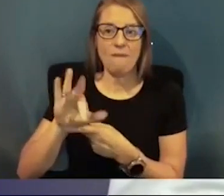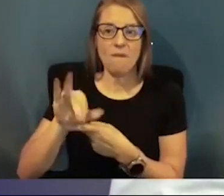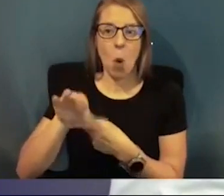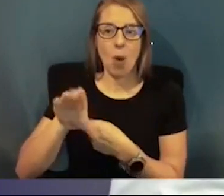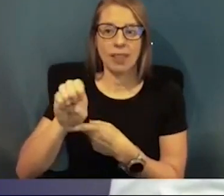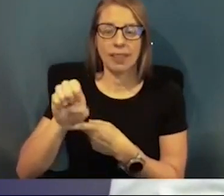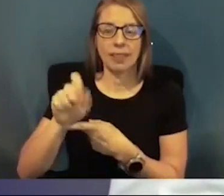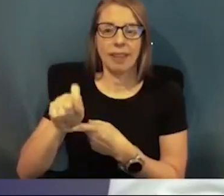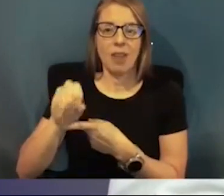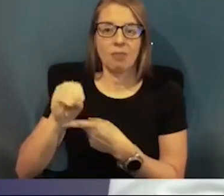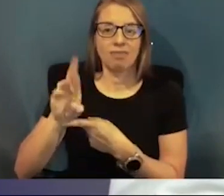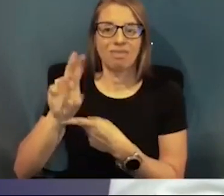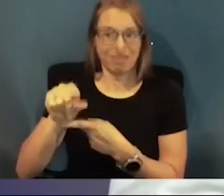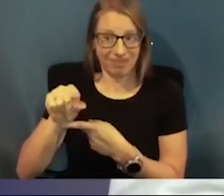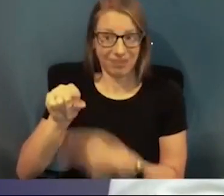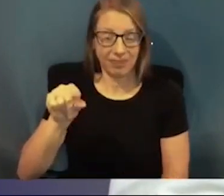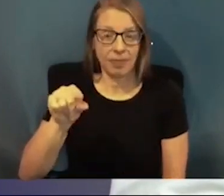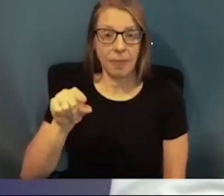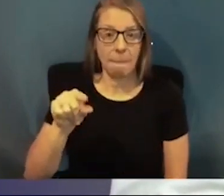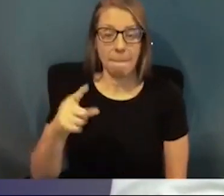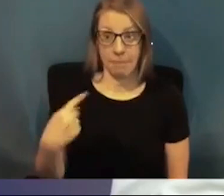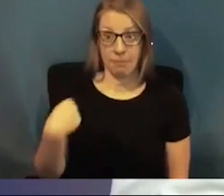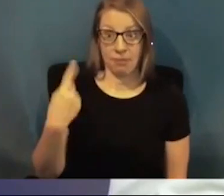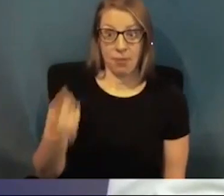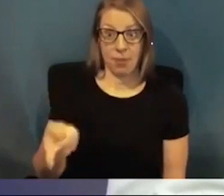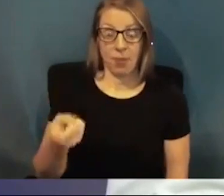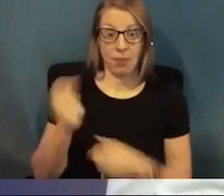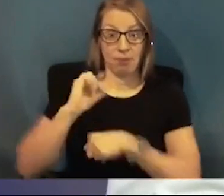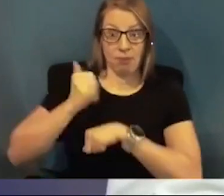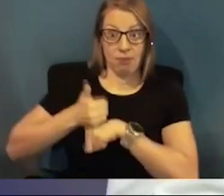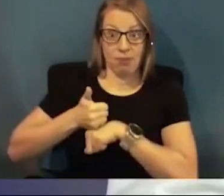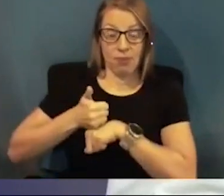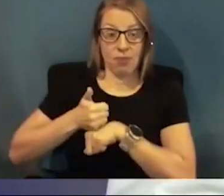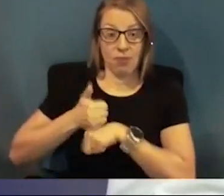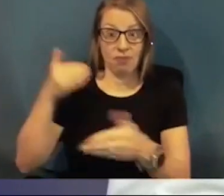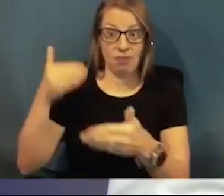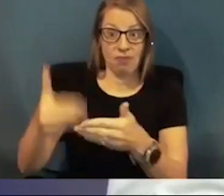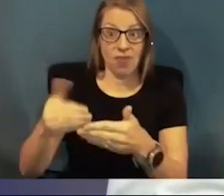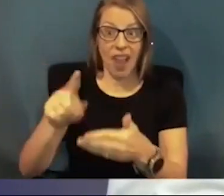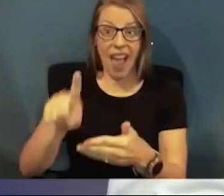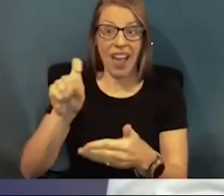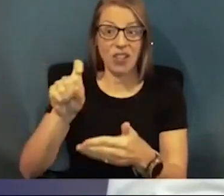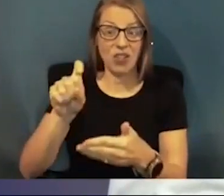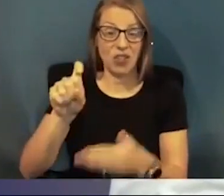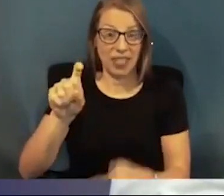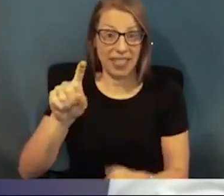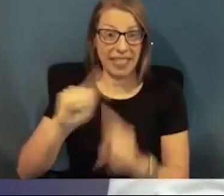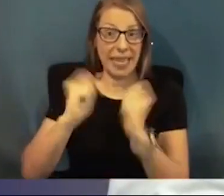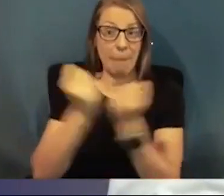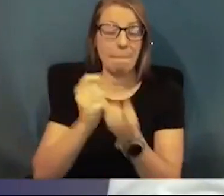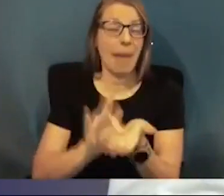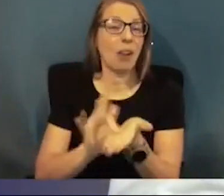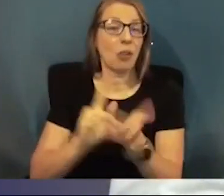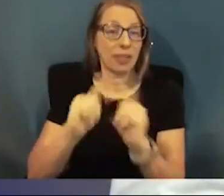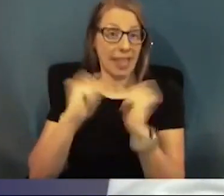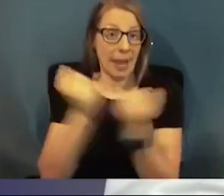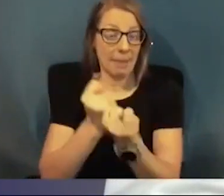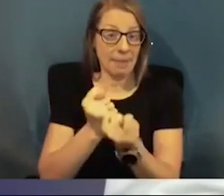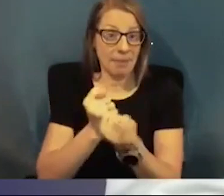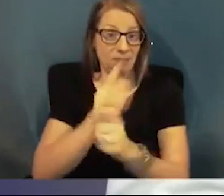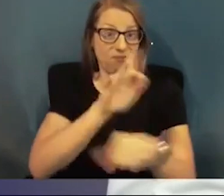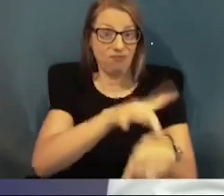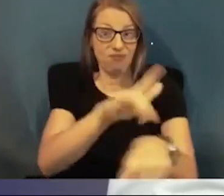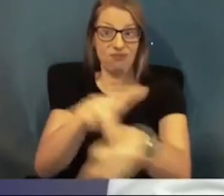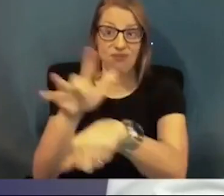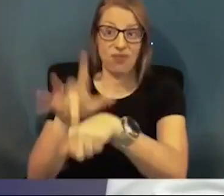And since that time, we've sent approaching 100 teams, medical teams, to 30 different places